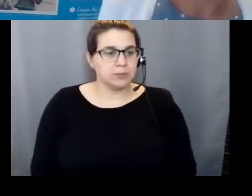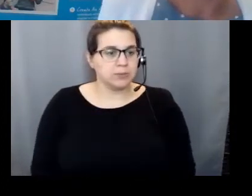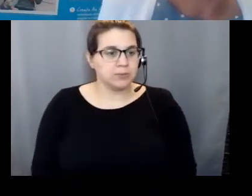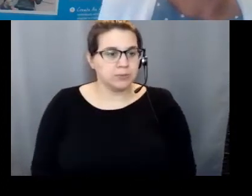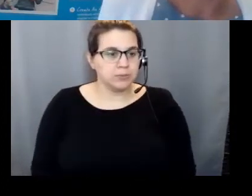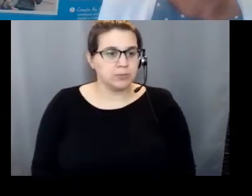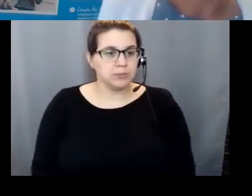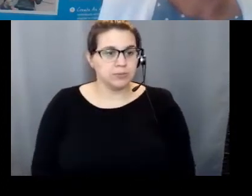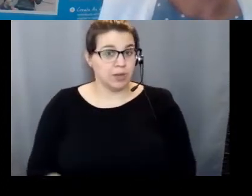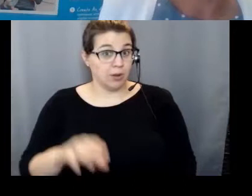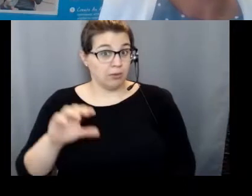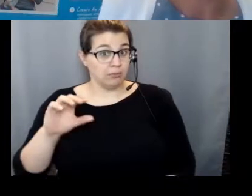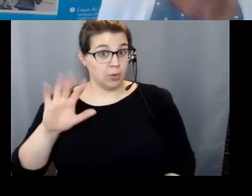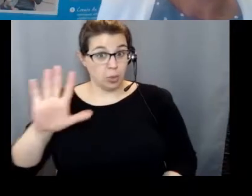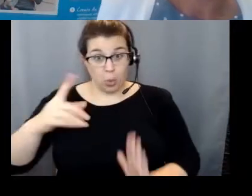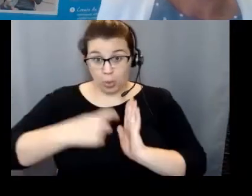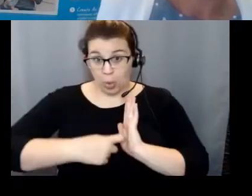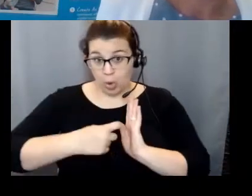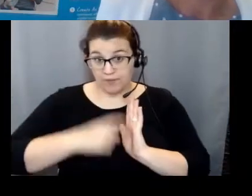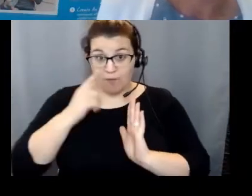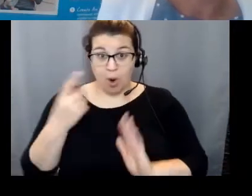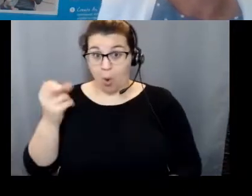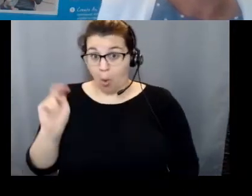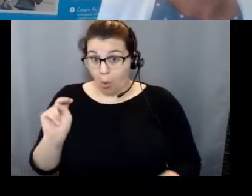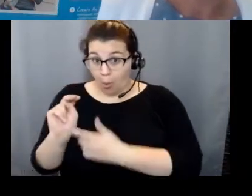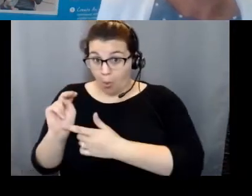to own a Stable account, there's a